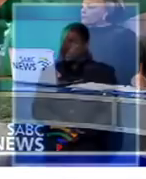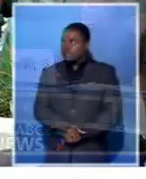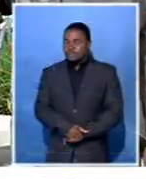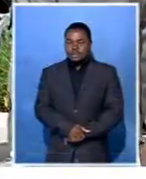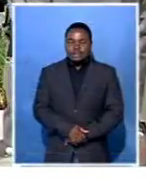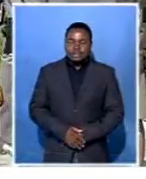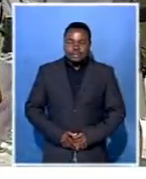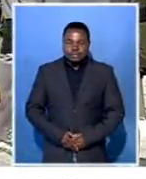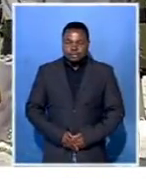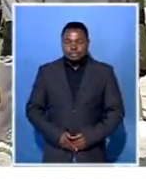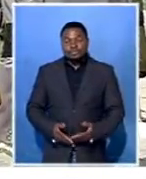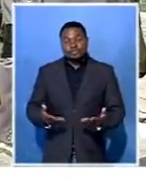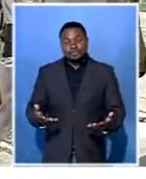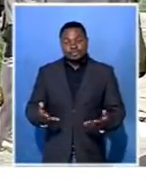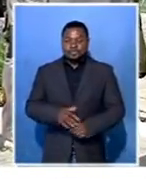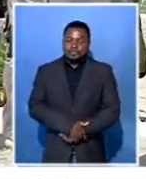And from here,